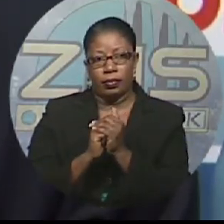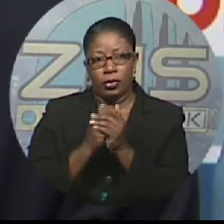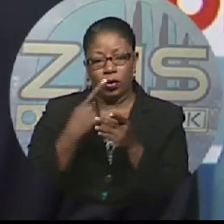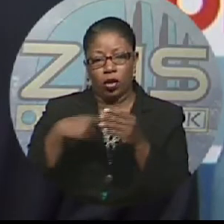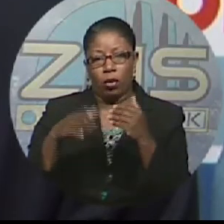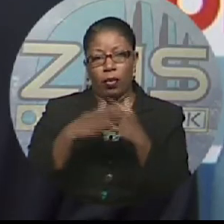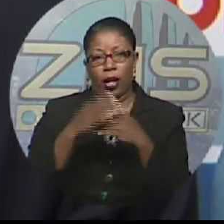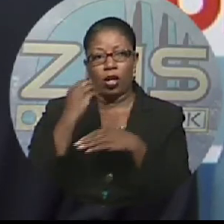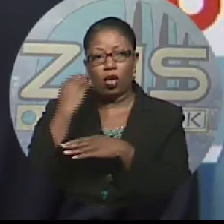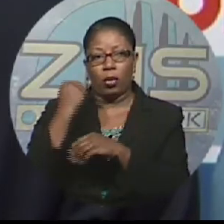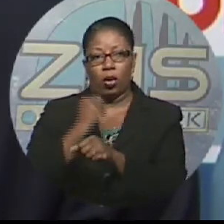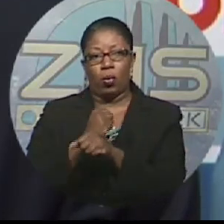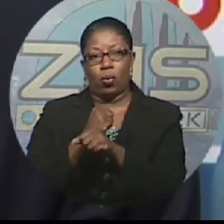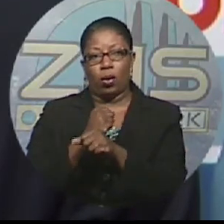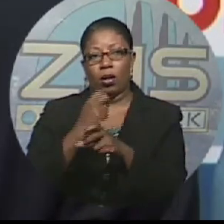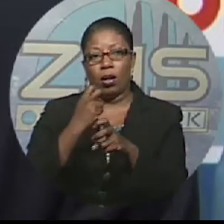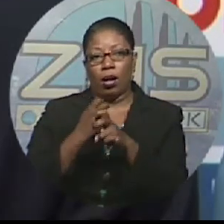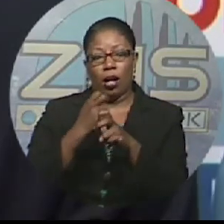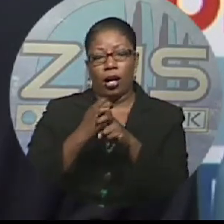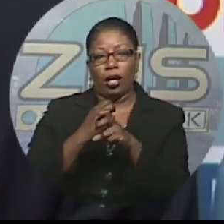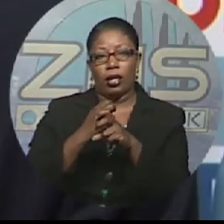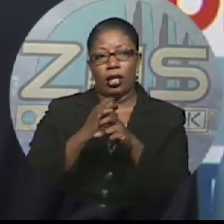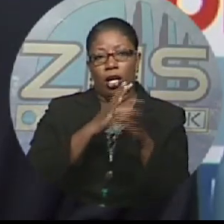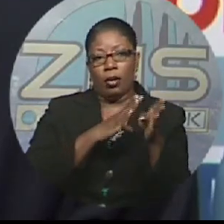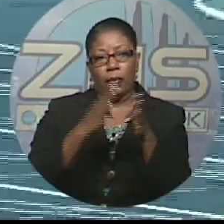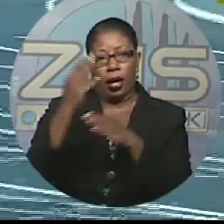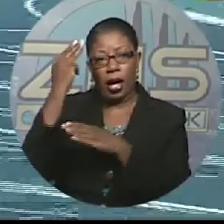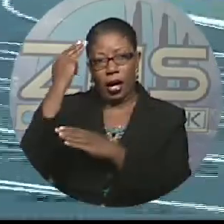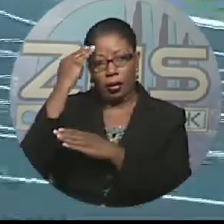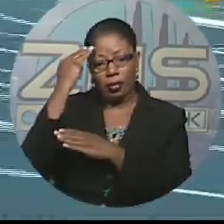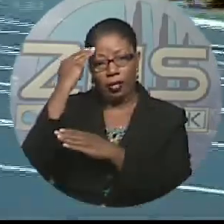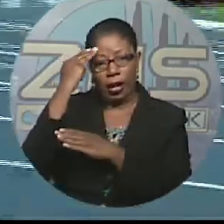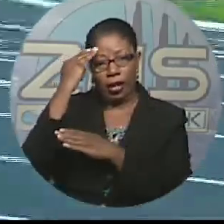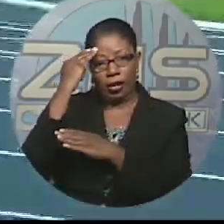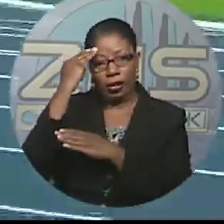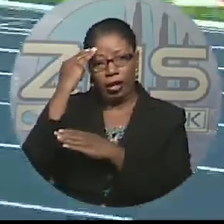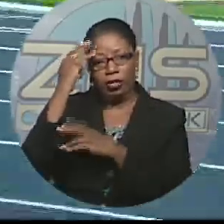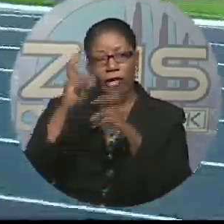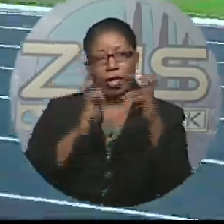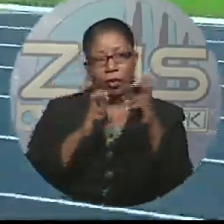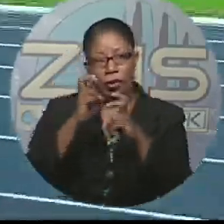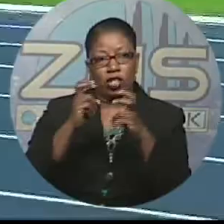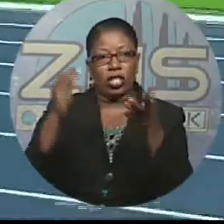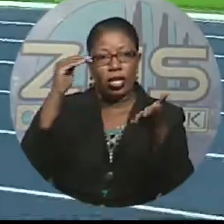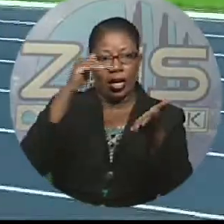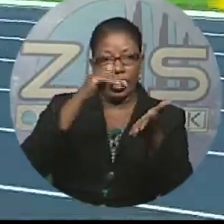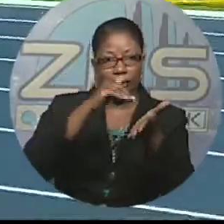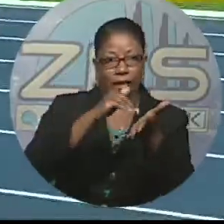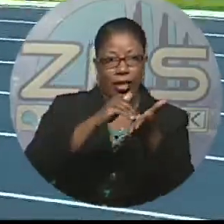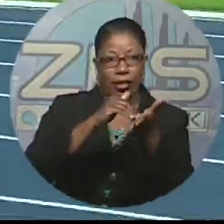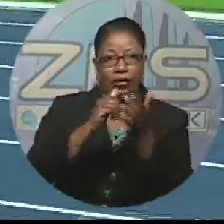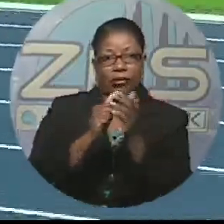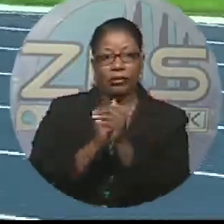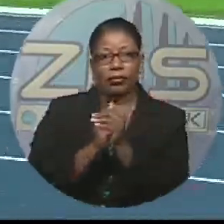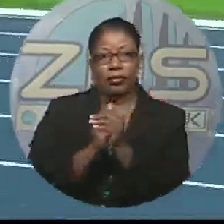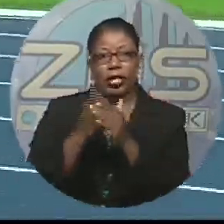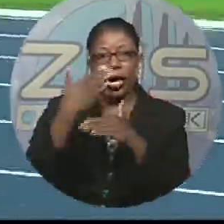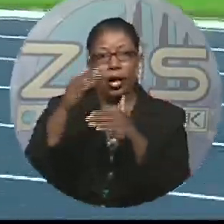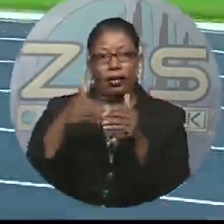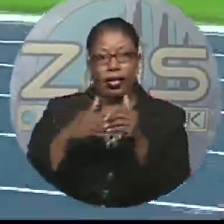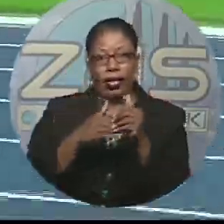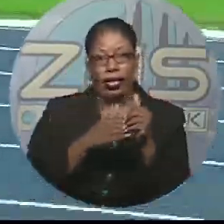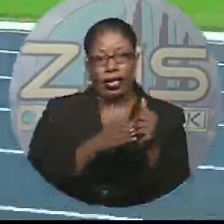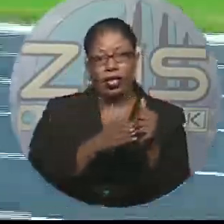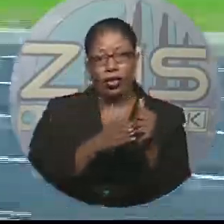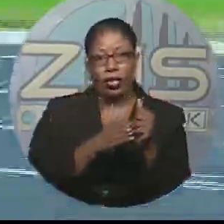and work harder and prepare our minds and our bodies for next year, for this tough competition to happen all over again. Here they come down the stretch. After leading most of the